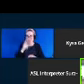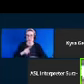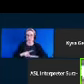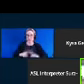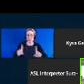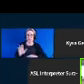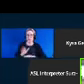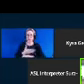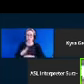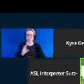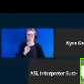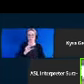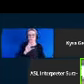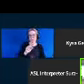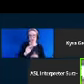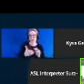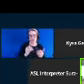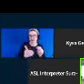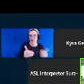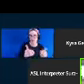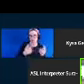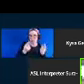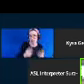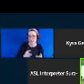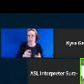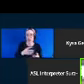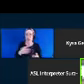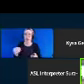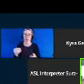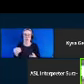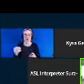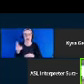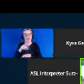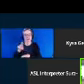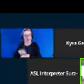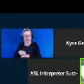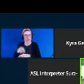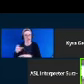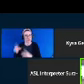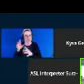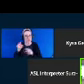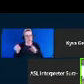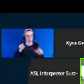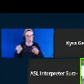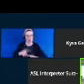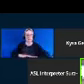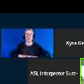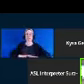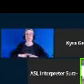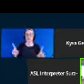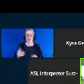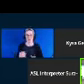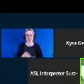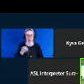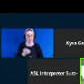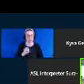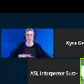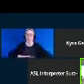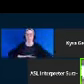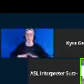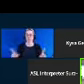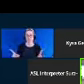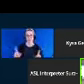casualty incident and a what I would call a natural disaster is substantial and significant.